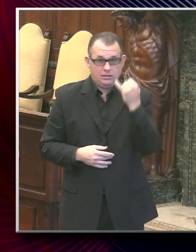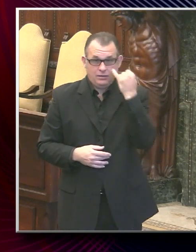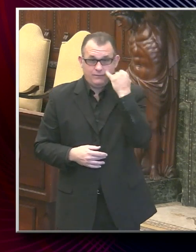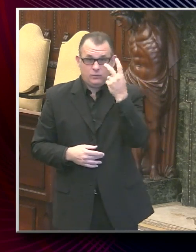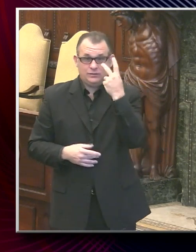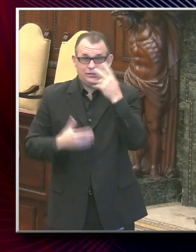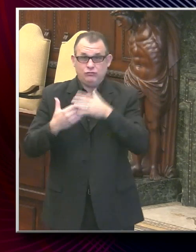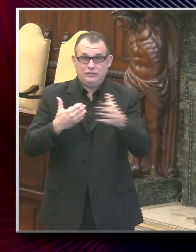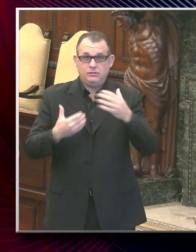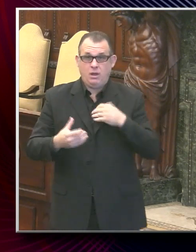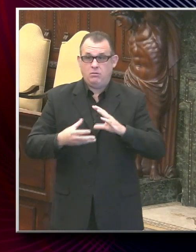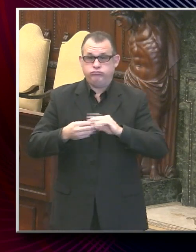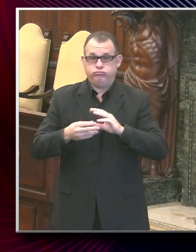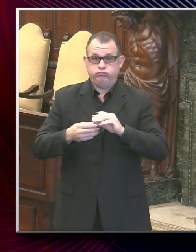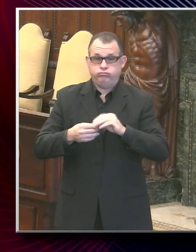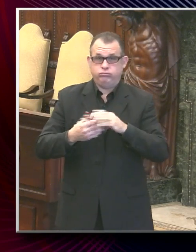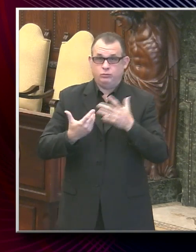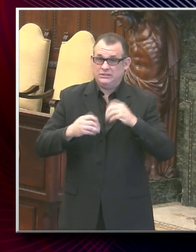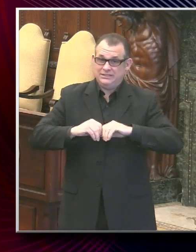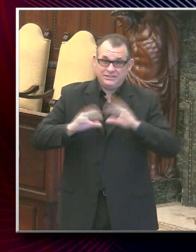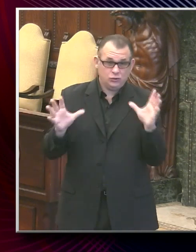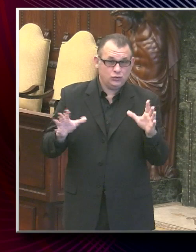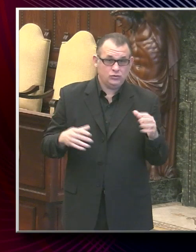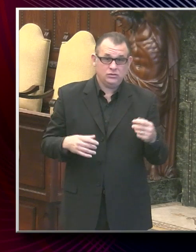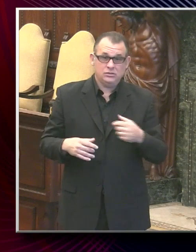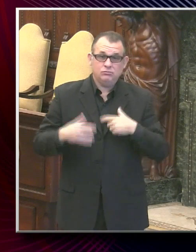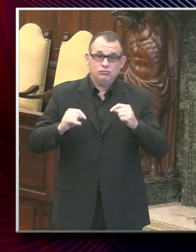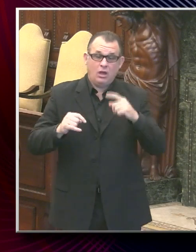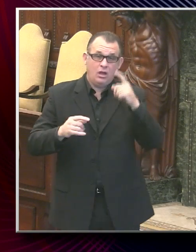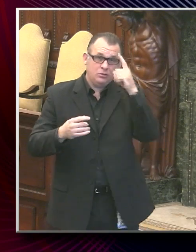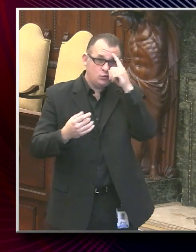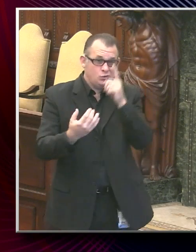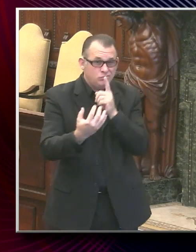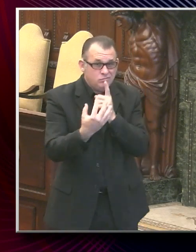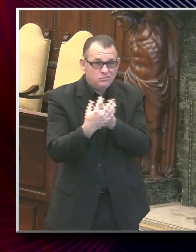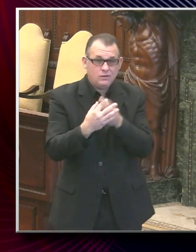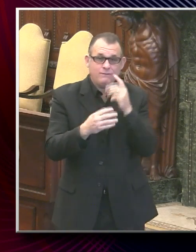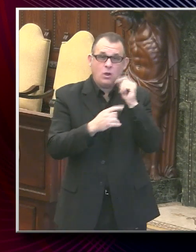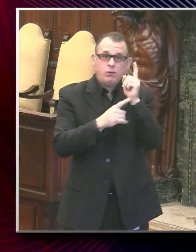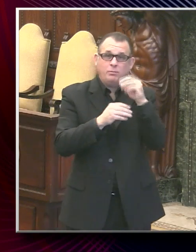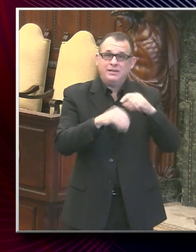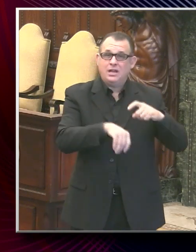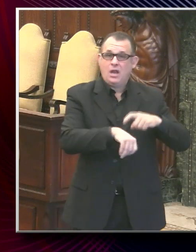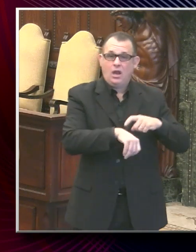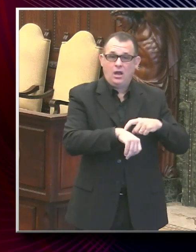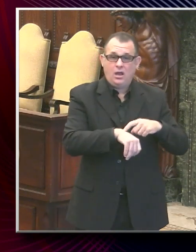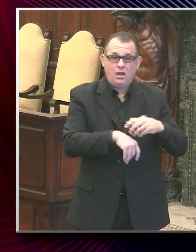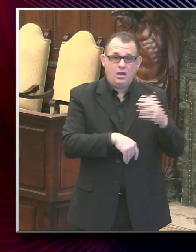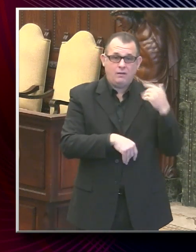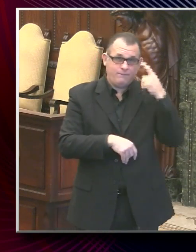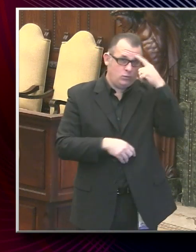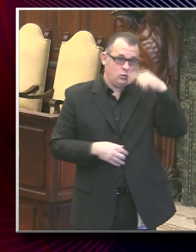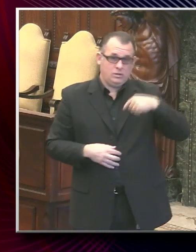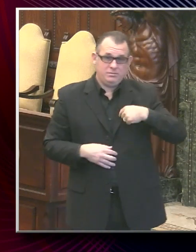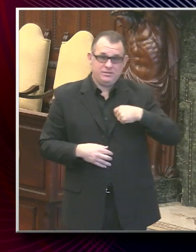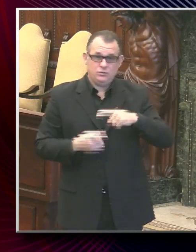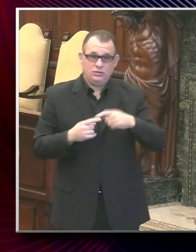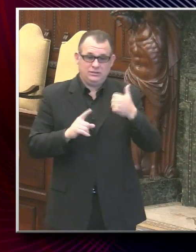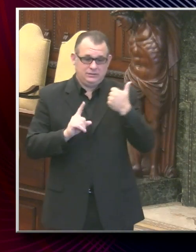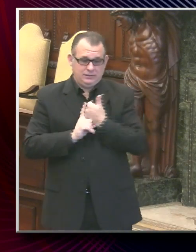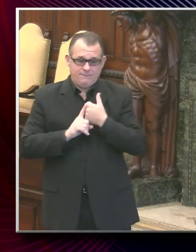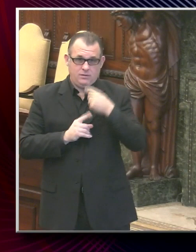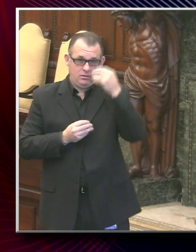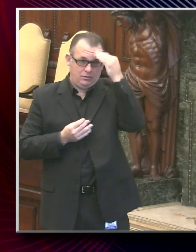clear. And it was really trying to make a point that it was a moment in time for us all to be self-reflective and to question where we are